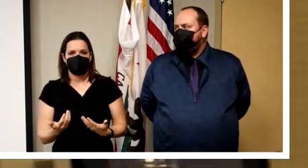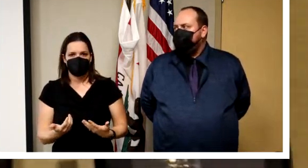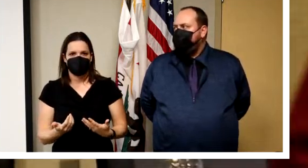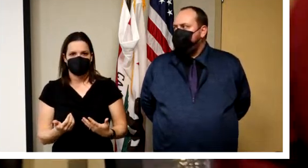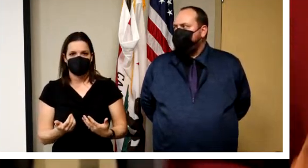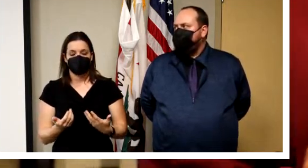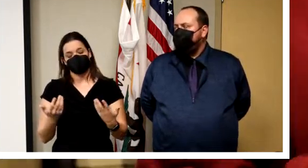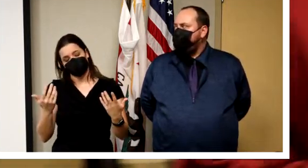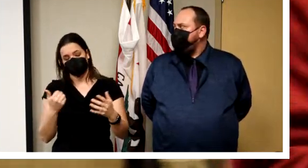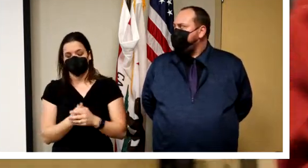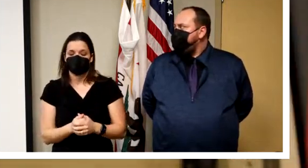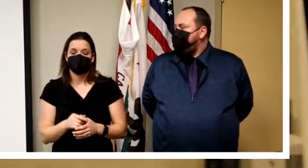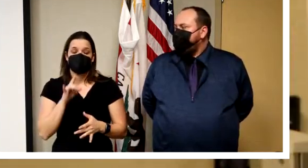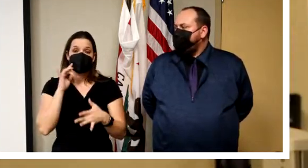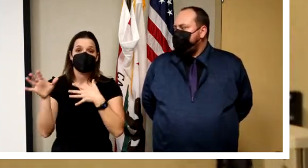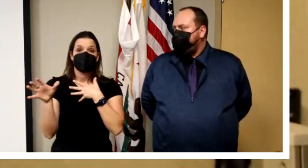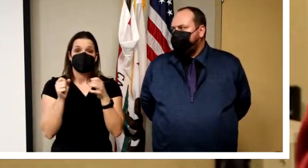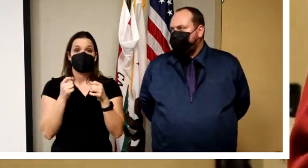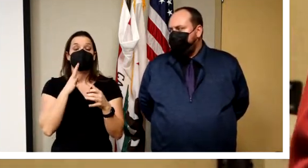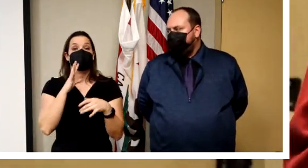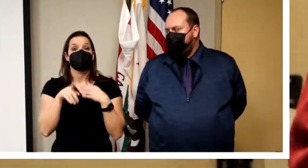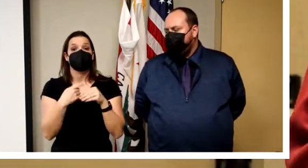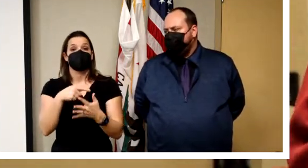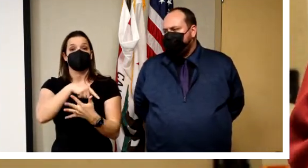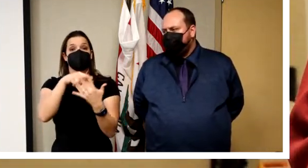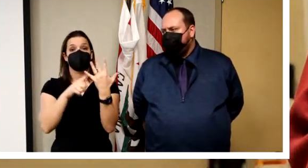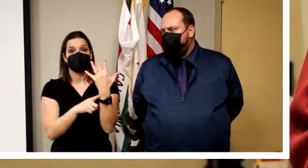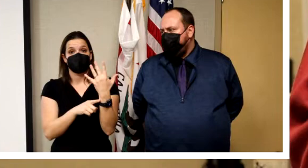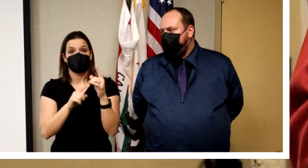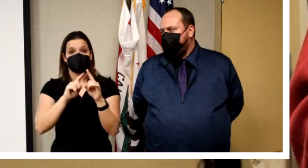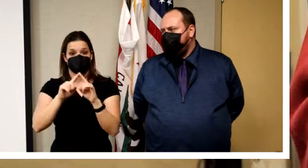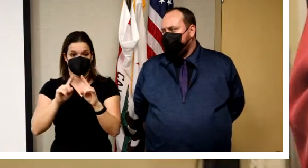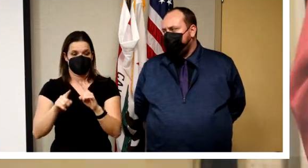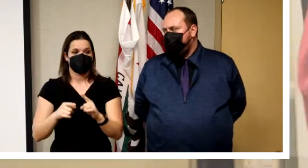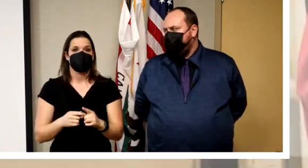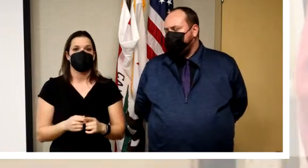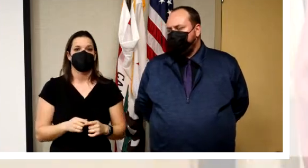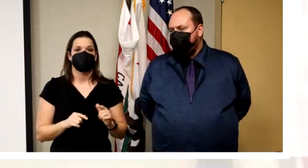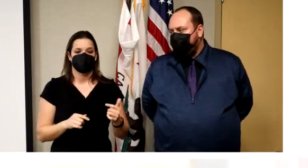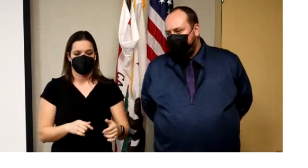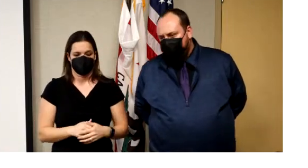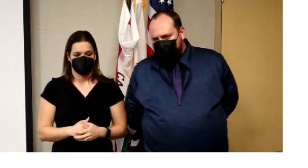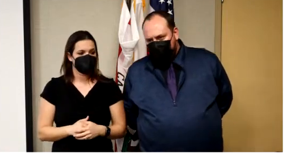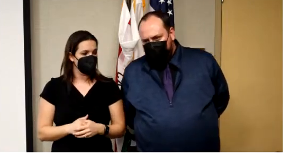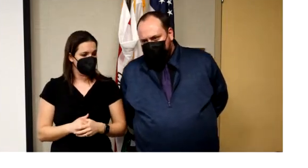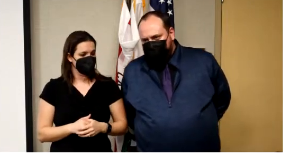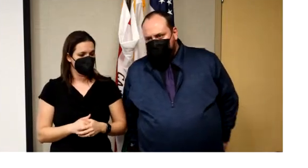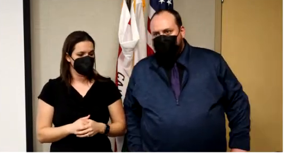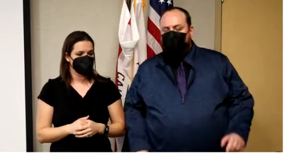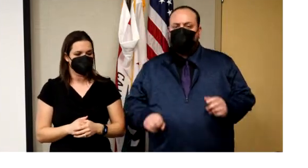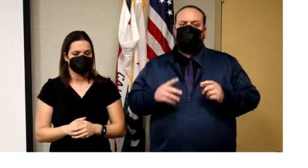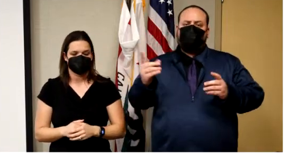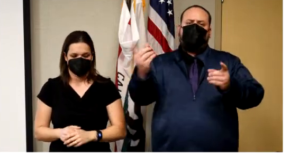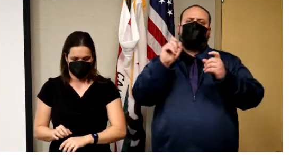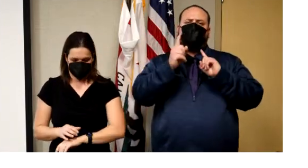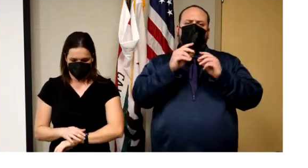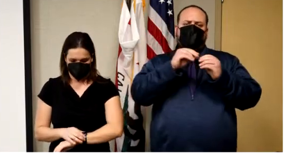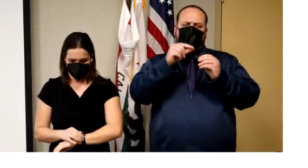So really quickly, I'm going to talk about the 5 principles of redistricting, and then I'm going to go into each one of these in a little bit more